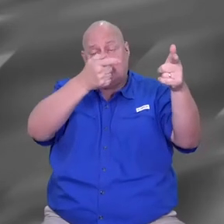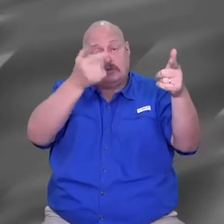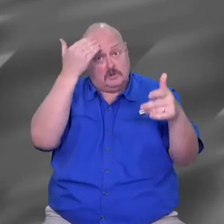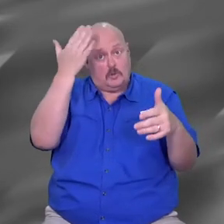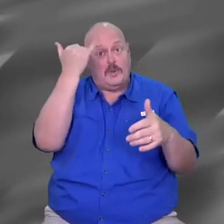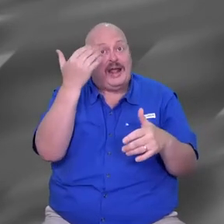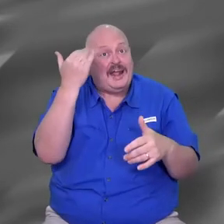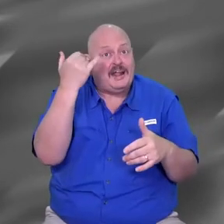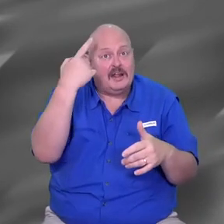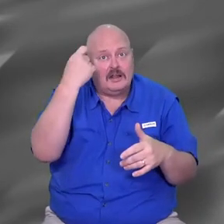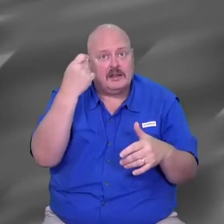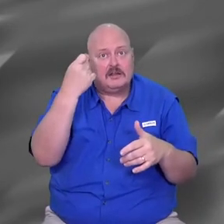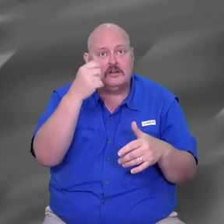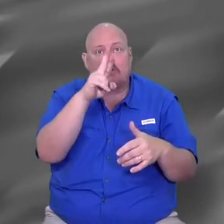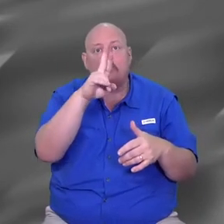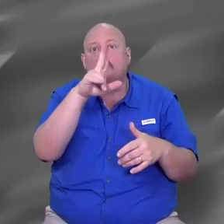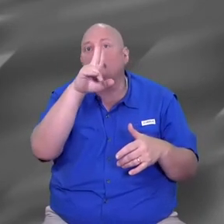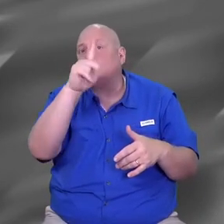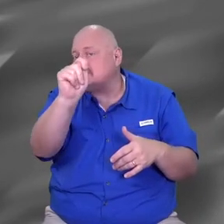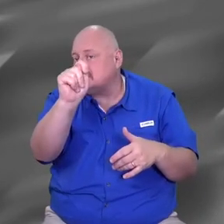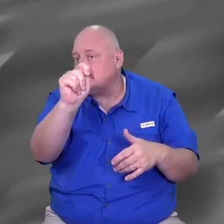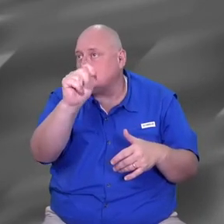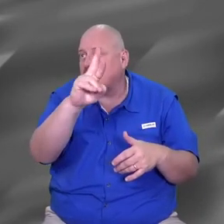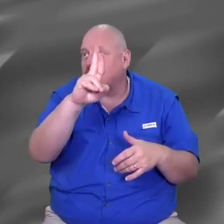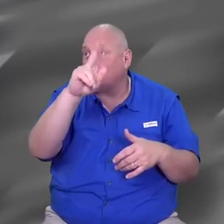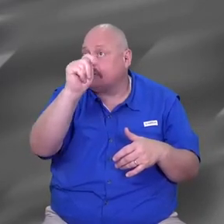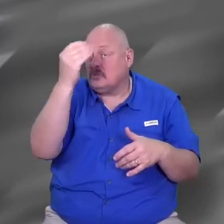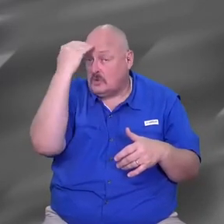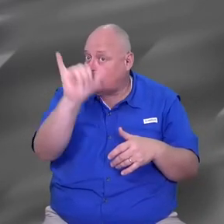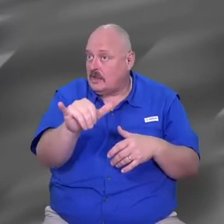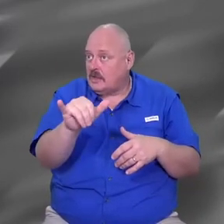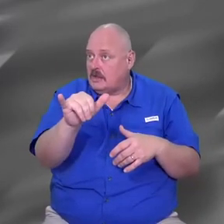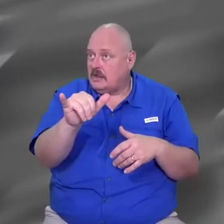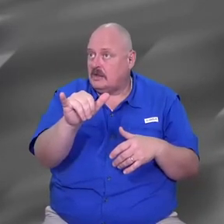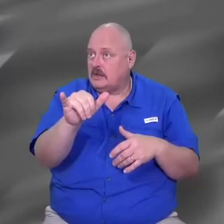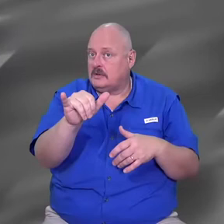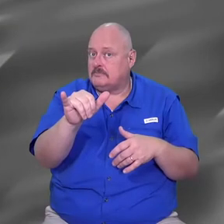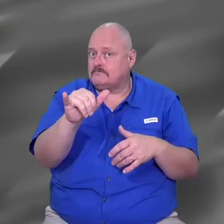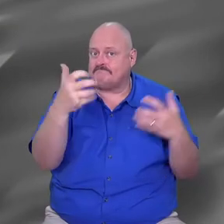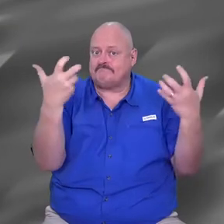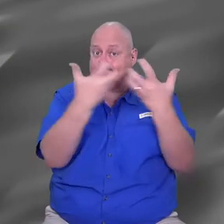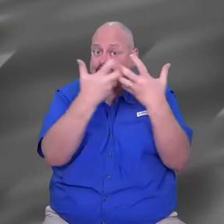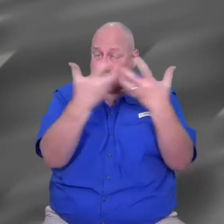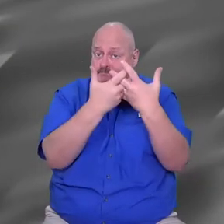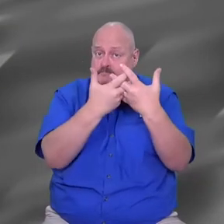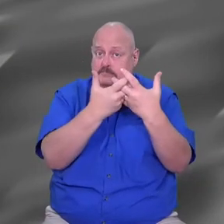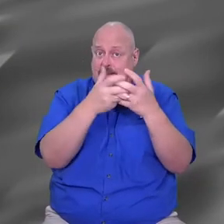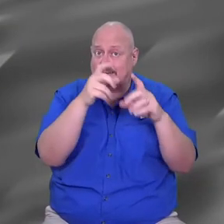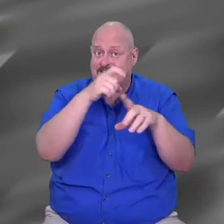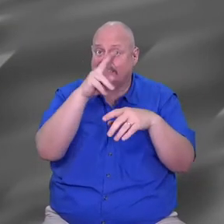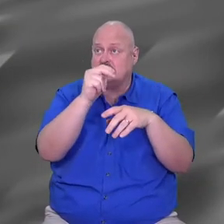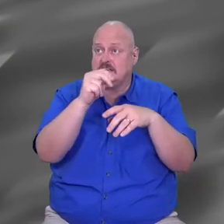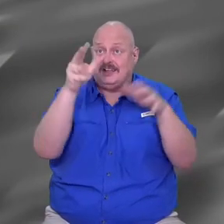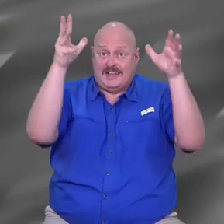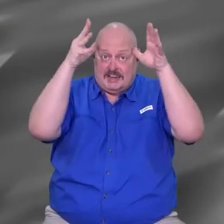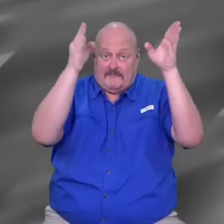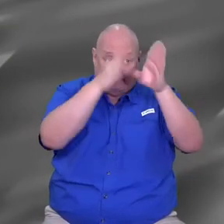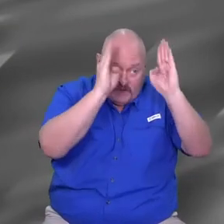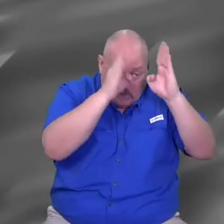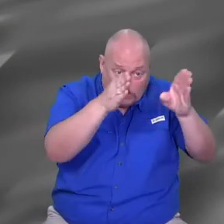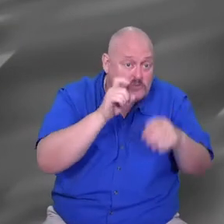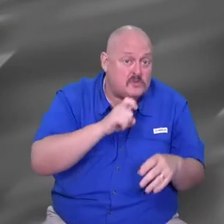know why? It's called the rut. Y'all know what the rut is? That's mating season, where the deer is so focused on